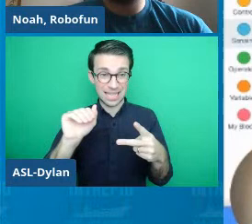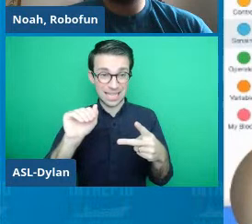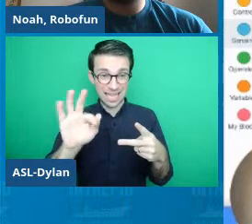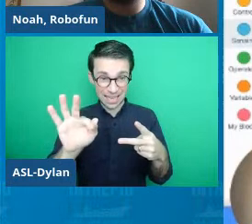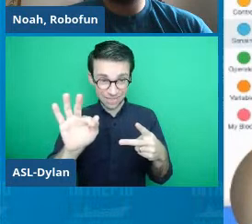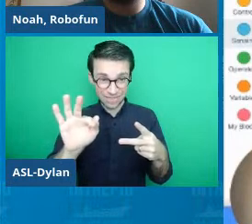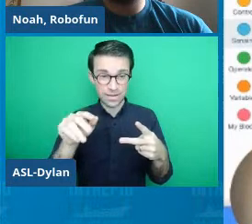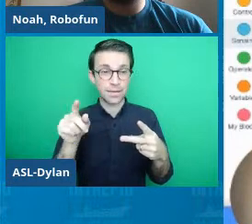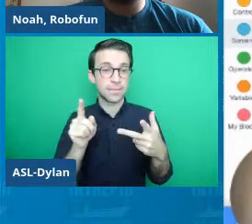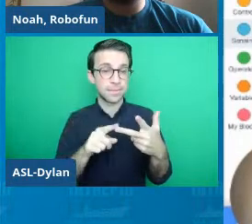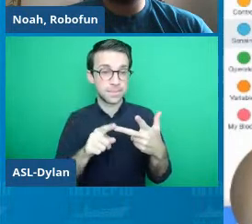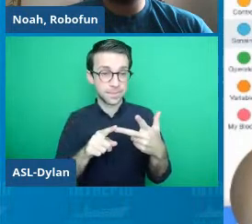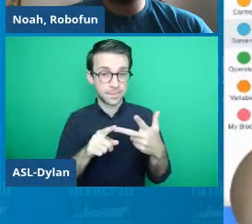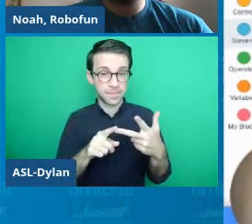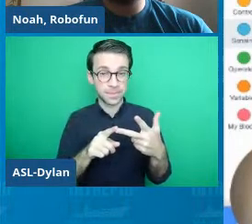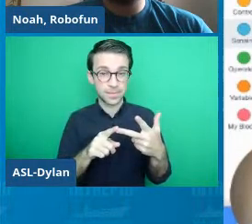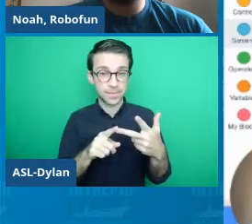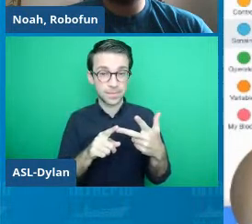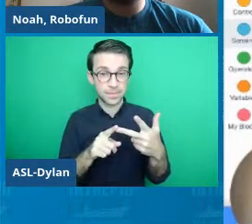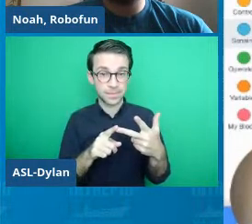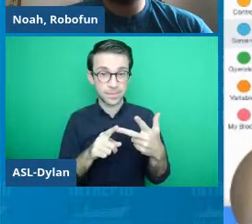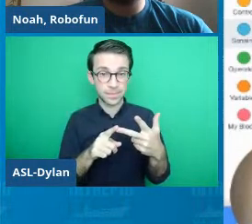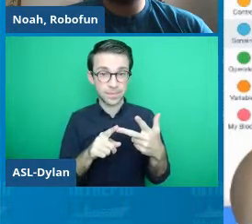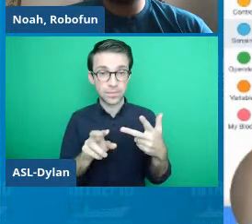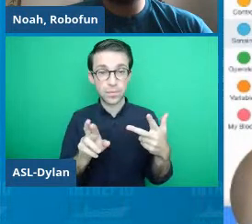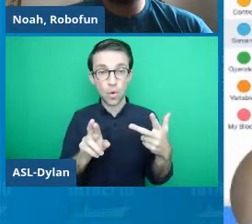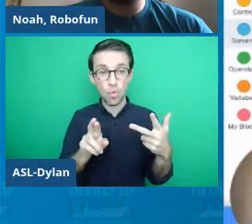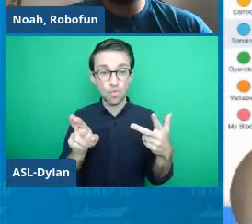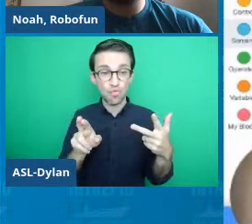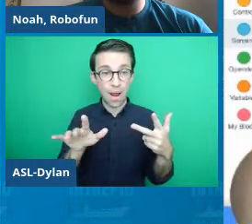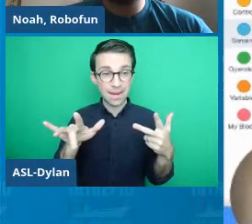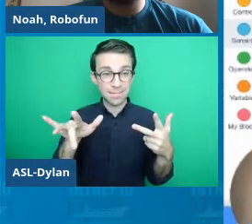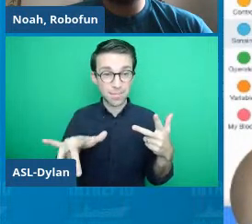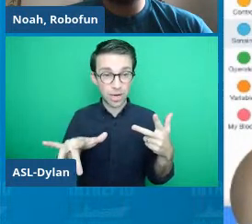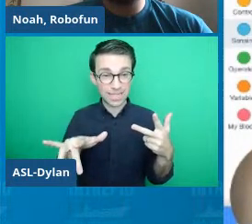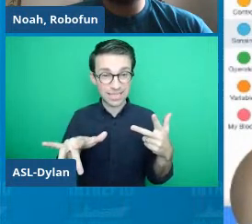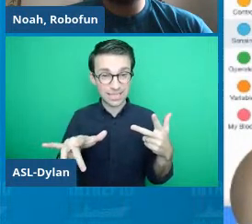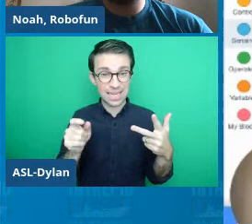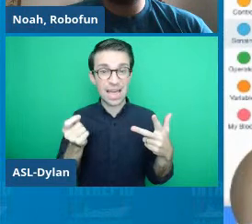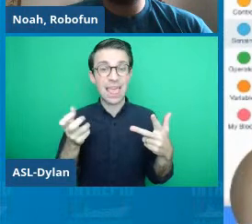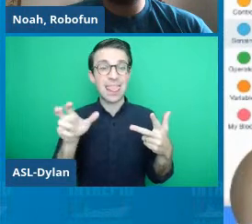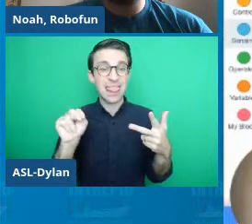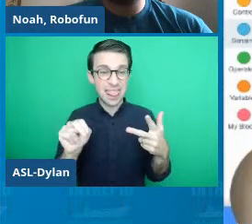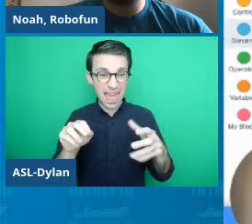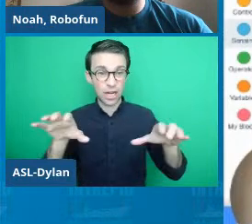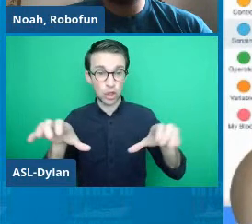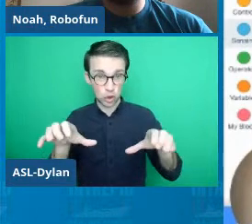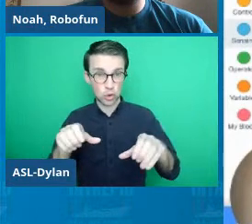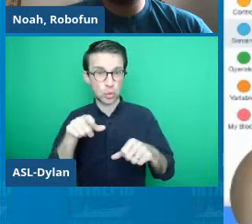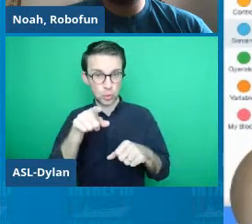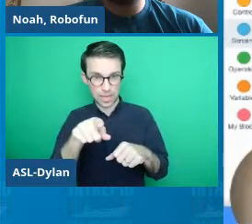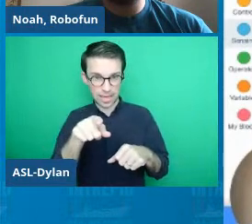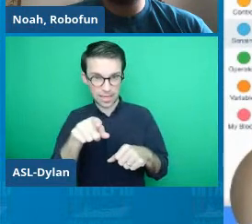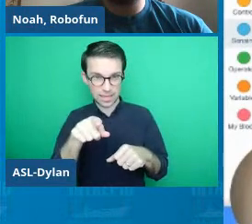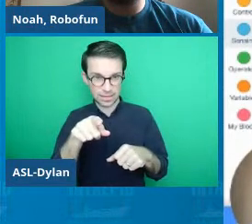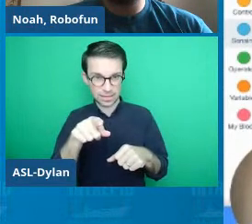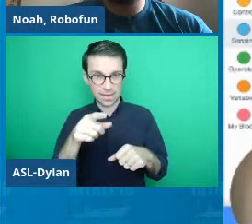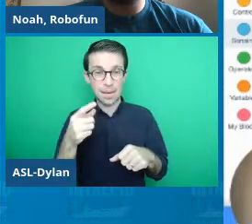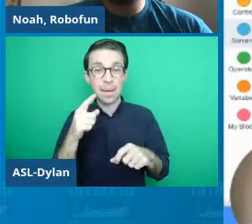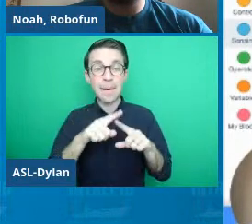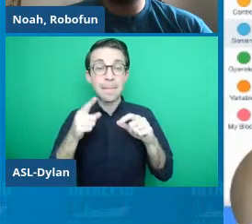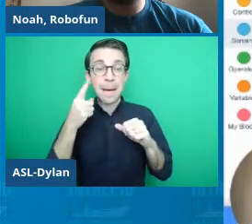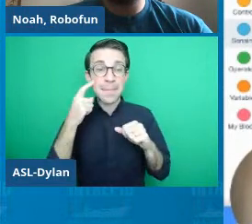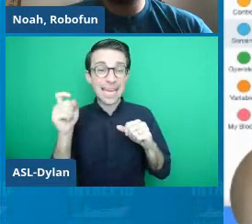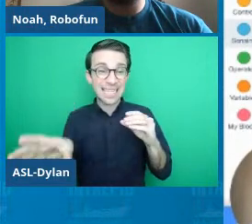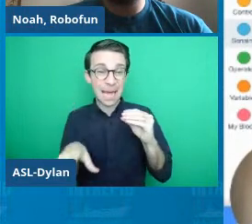if the key right arrow is pressed, then I'm going to do this thing. Now, because I'm putting it in a loop,